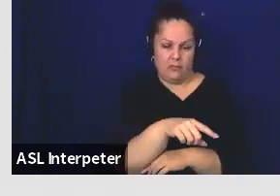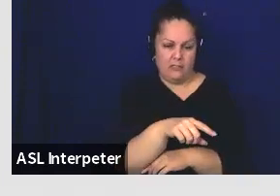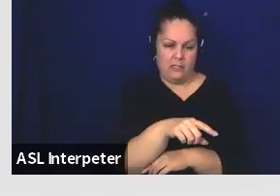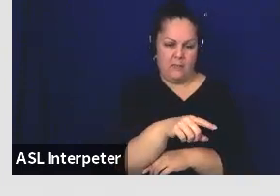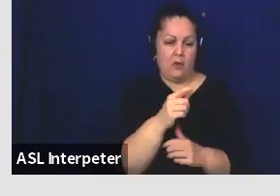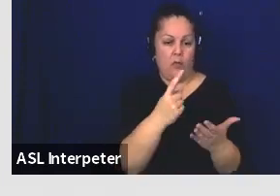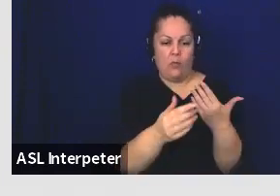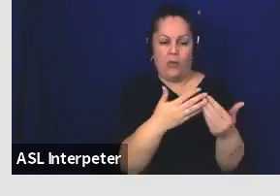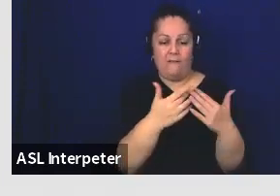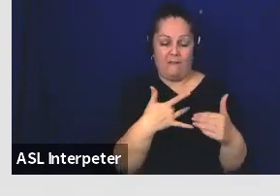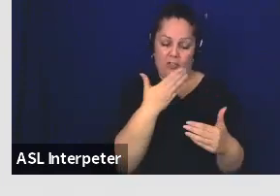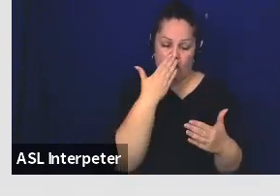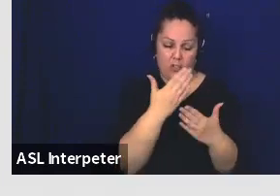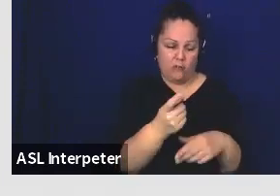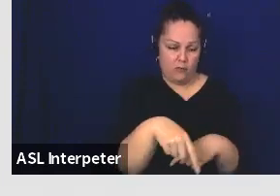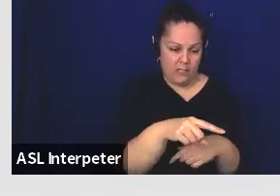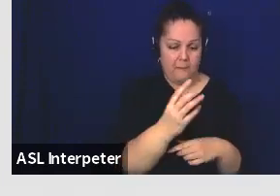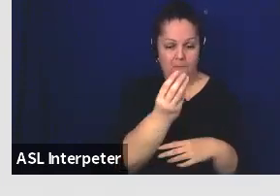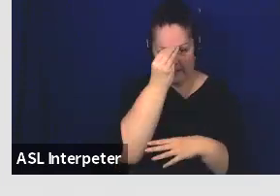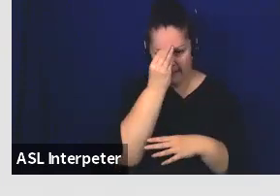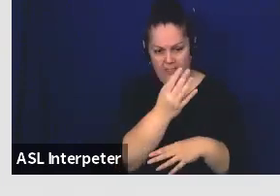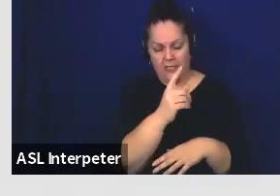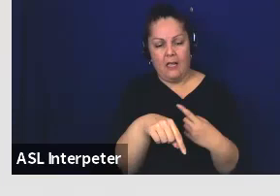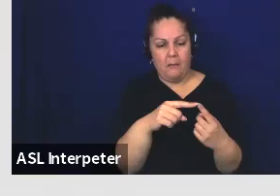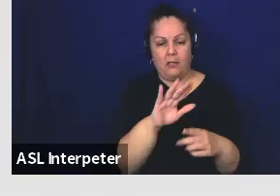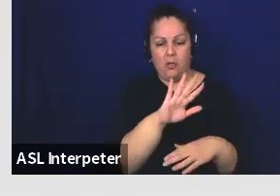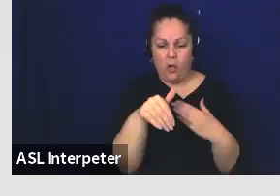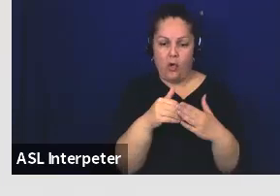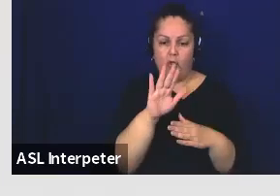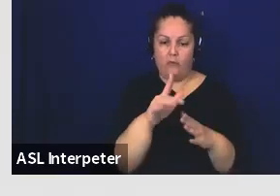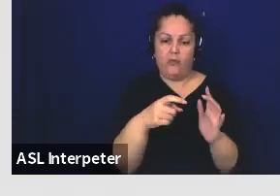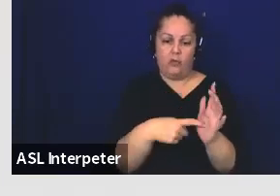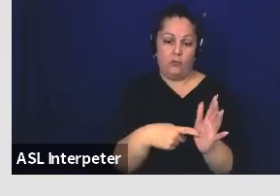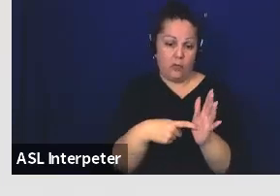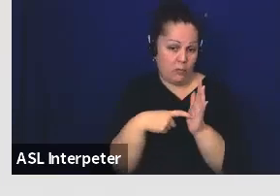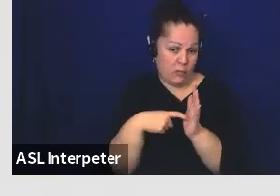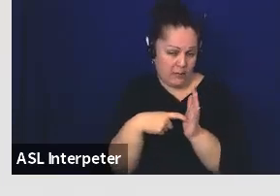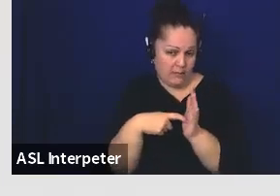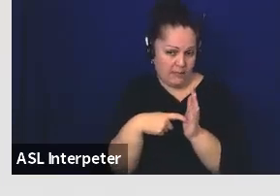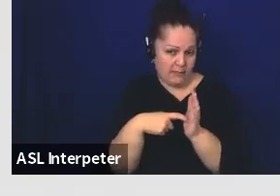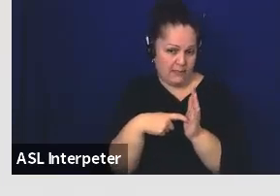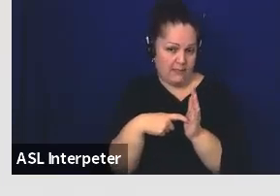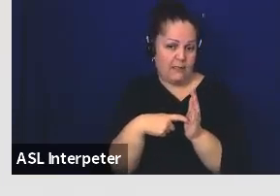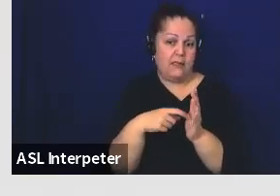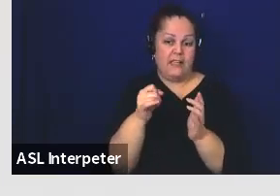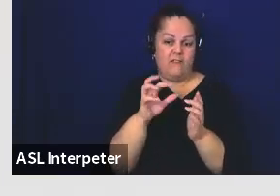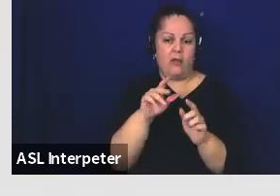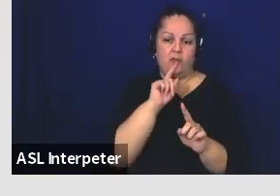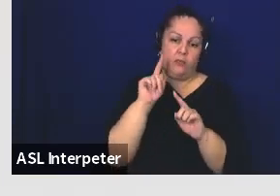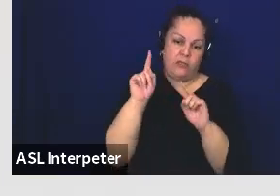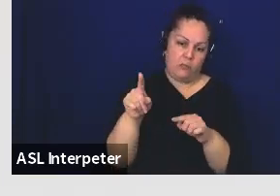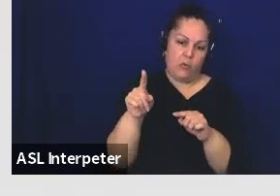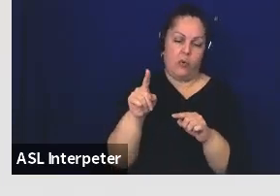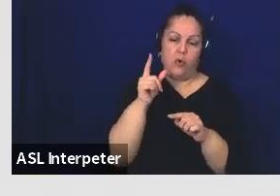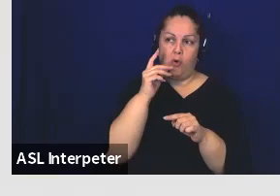feel good for them, and letting them know about all of your mandated requirements when it comes to reporting or looping